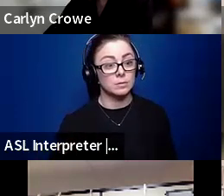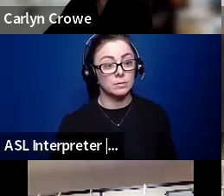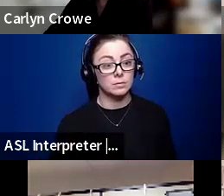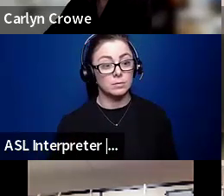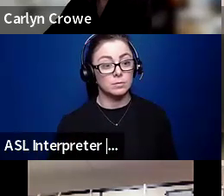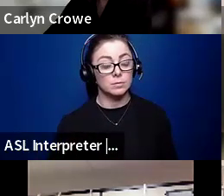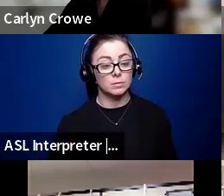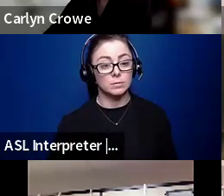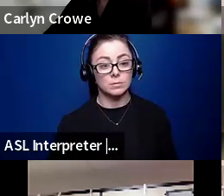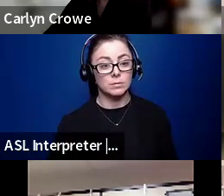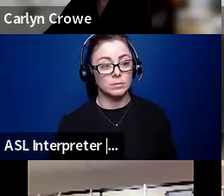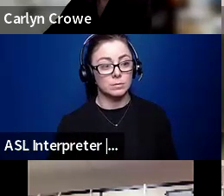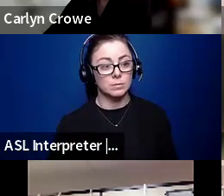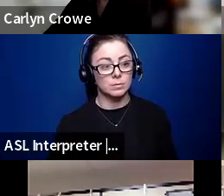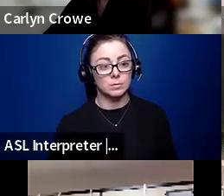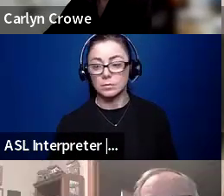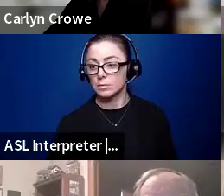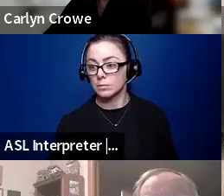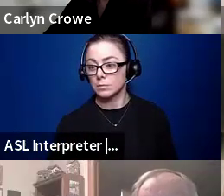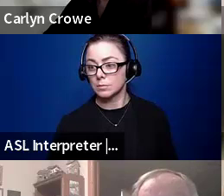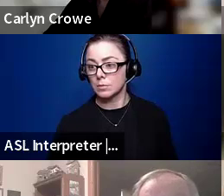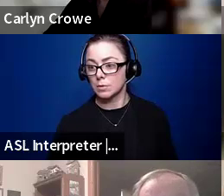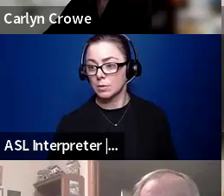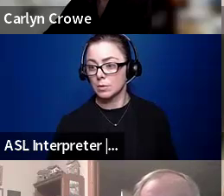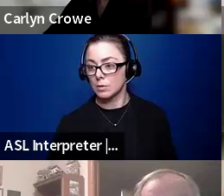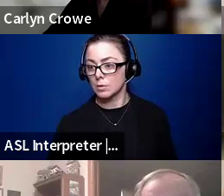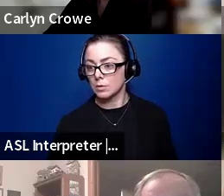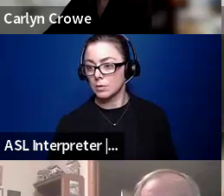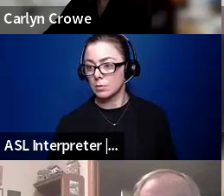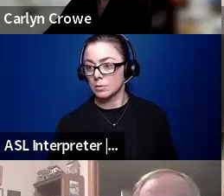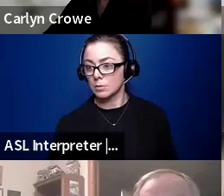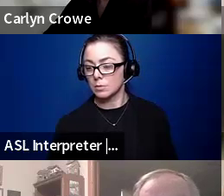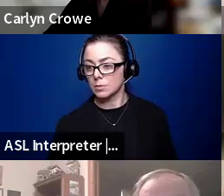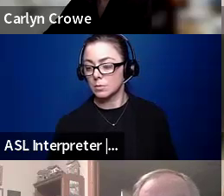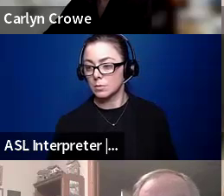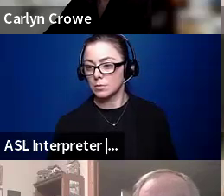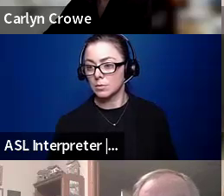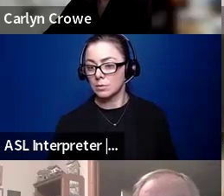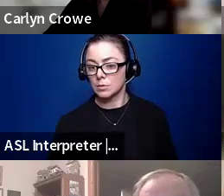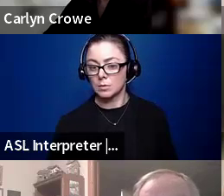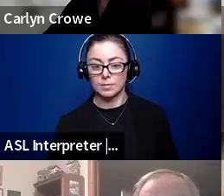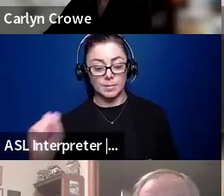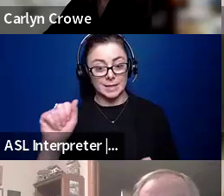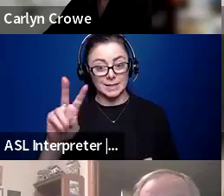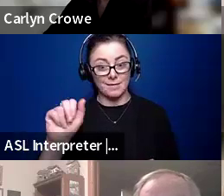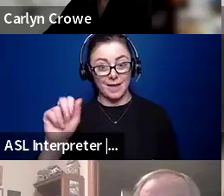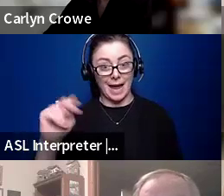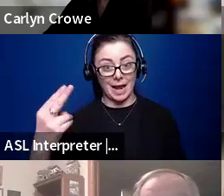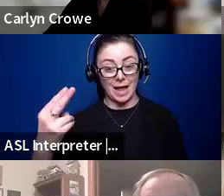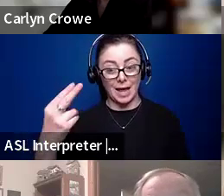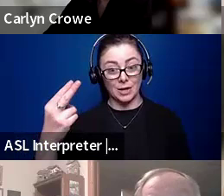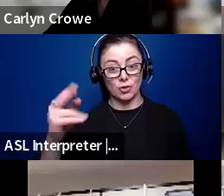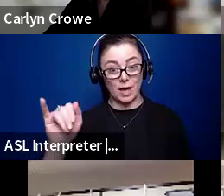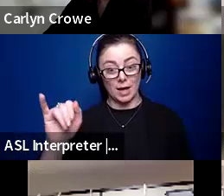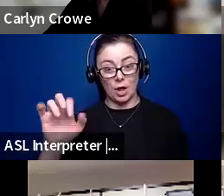Okay, we'll move Hannah down the list. Savannah Haire,